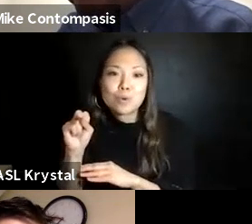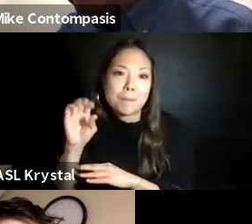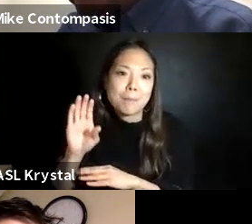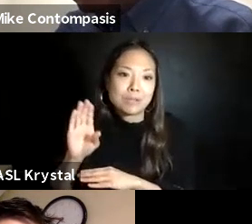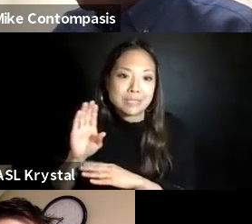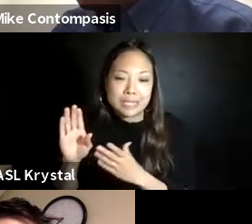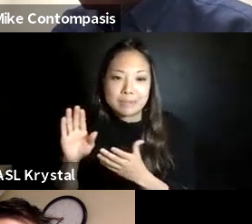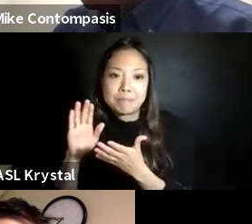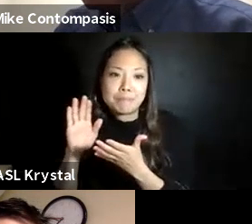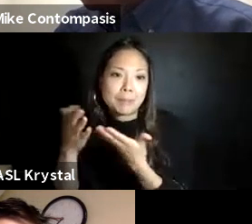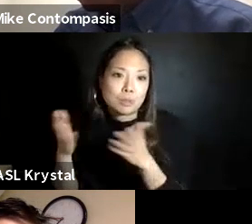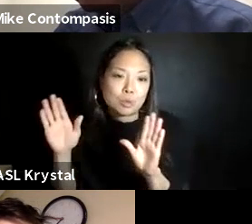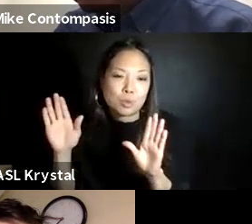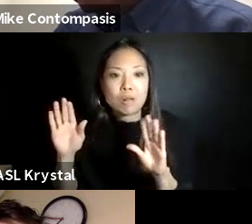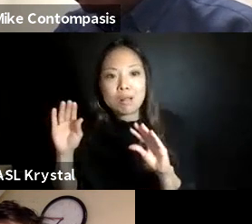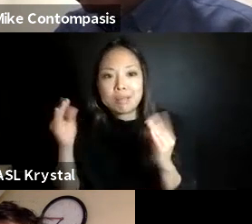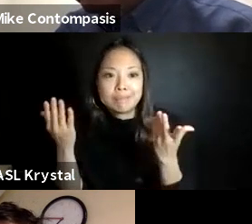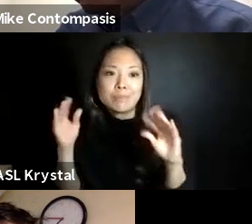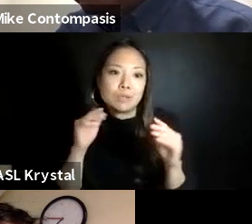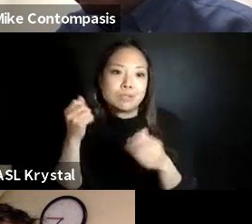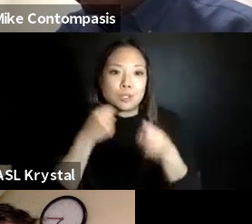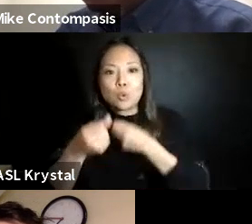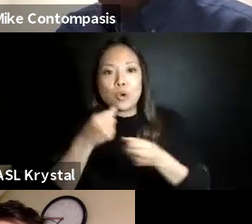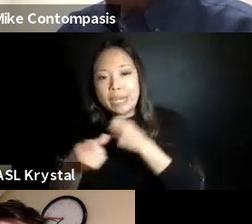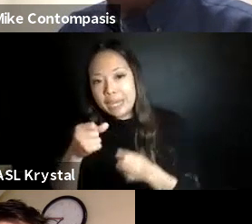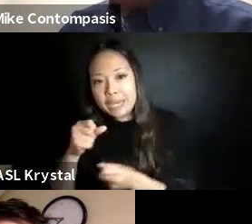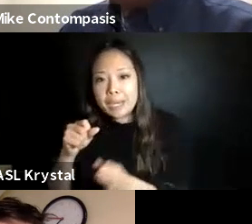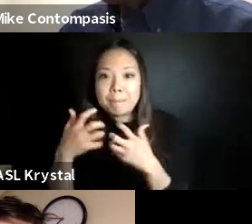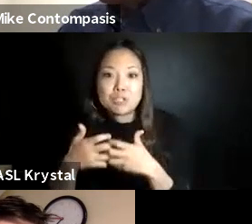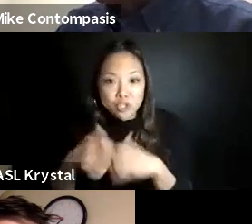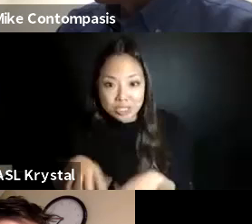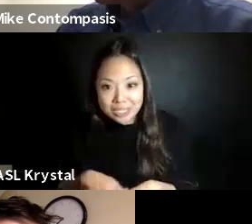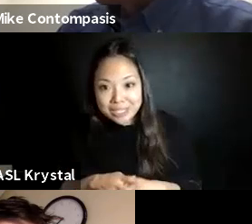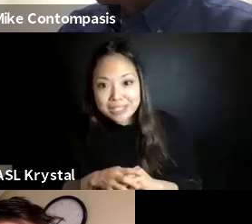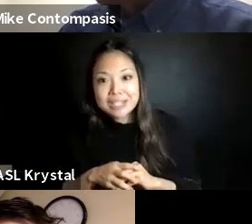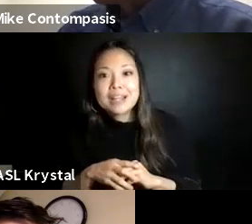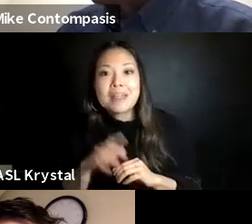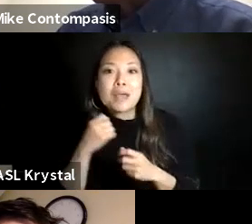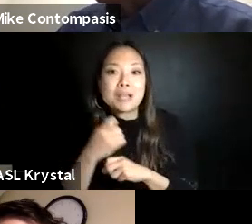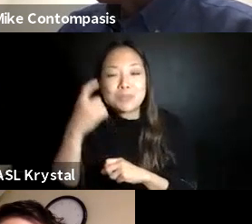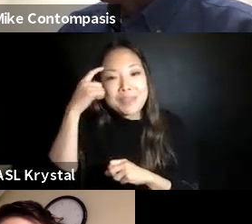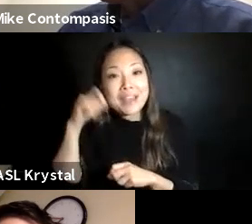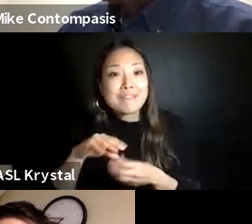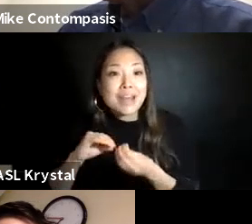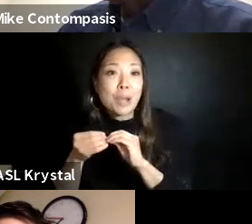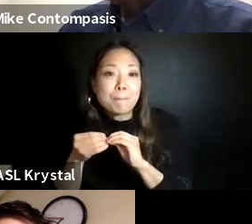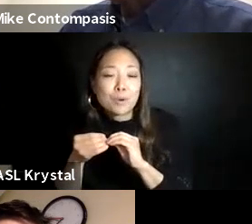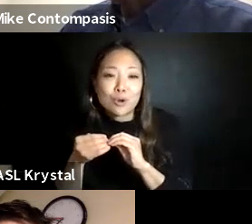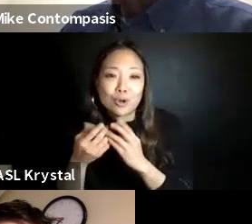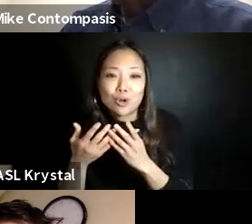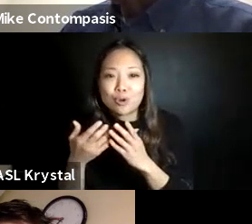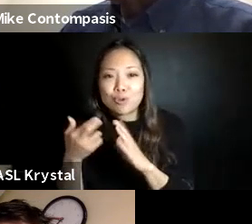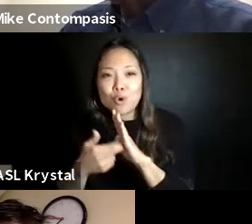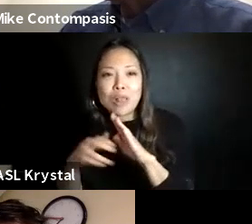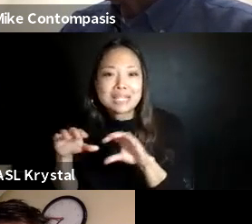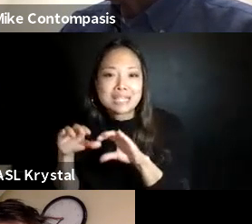Thinking about our system as a sorting machine makes me think about the new math, guess my rule or number machine activity. It's the